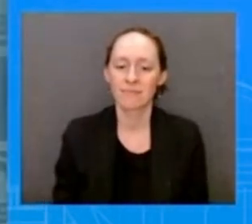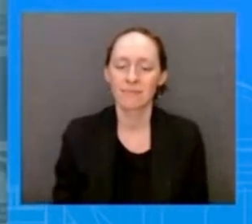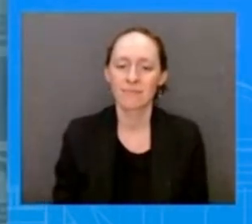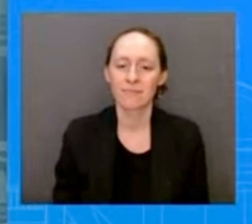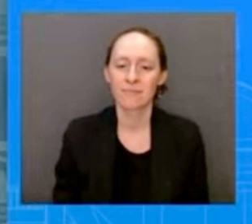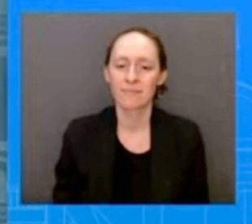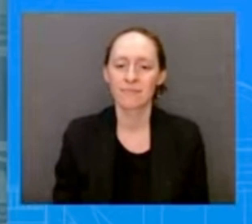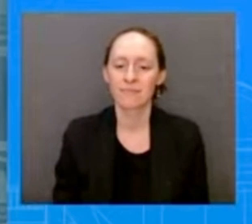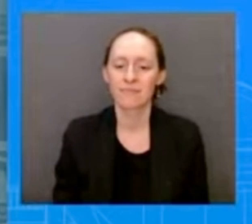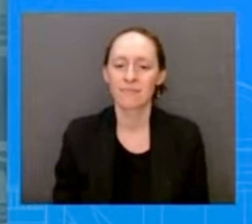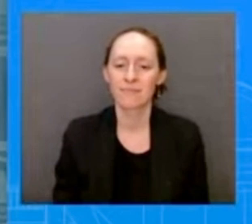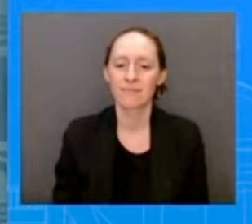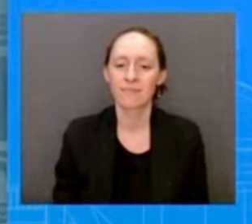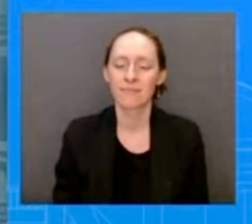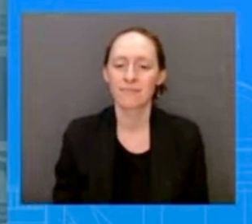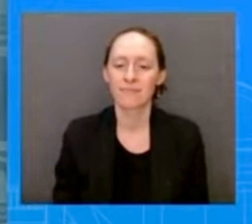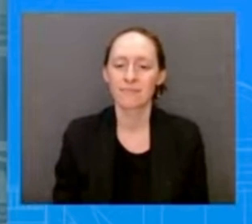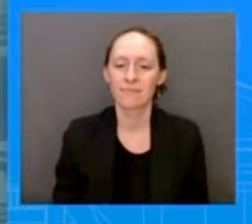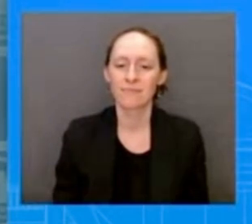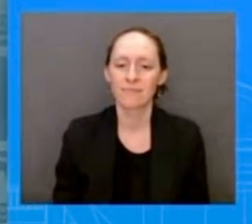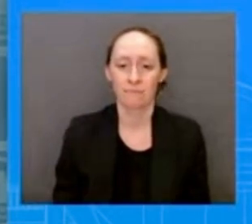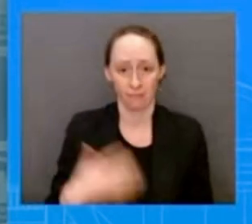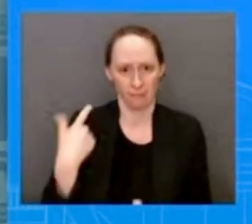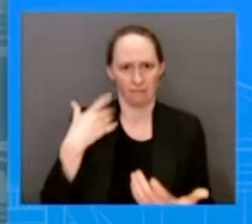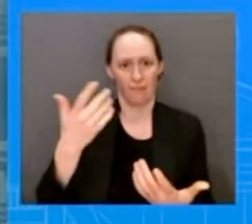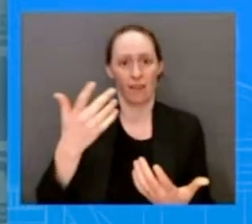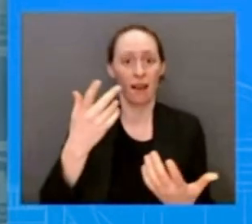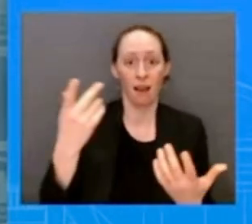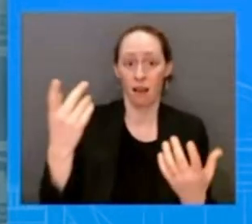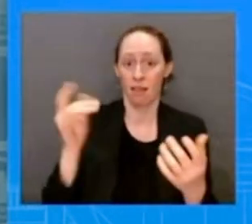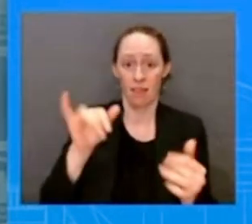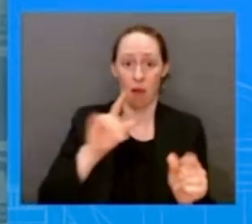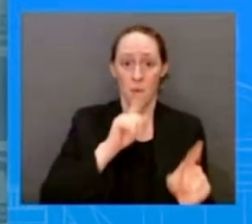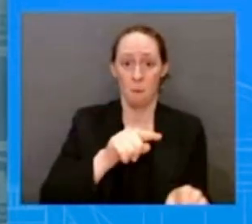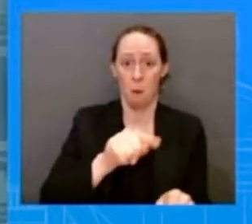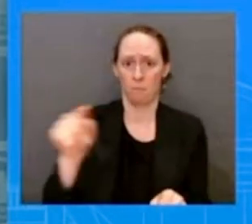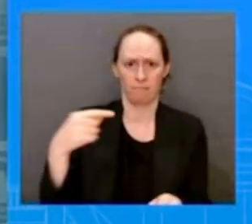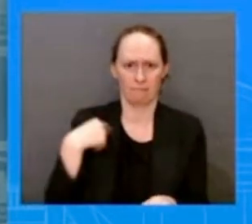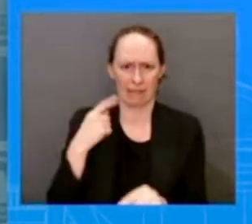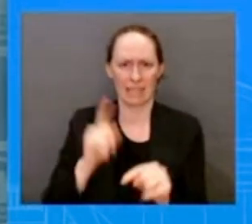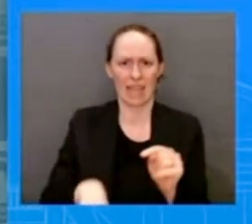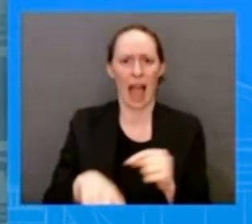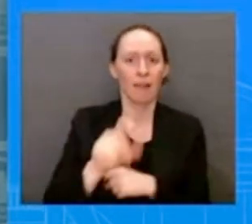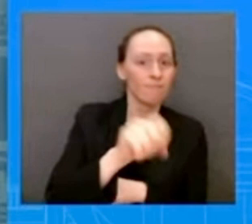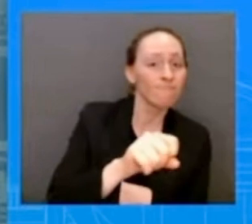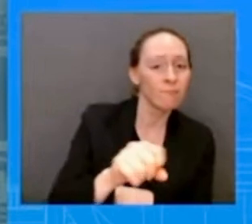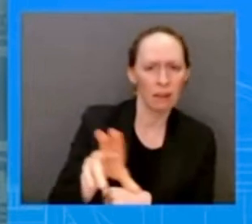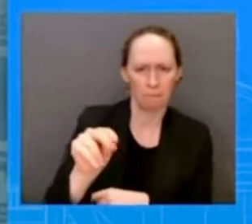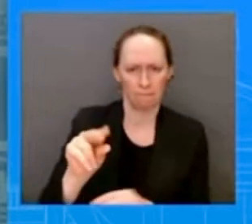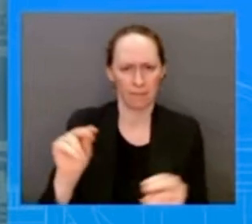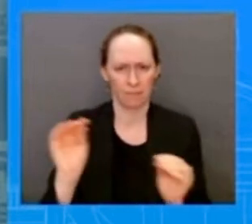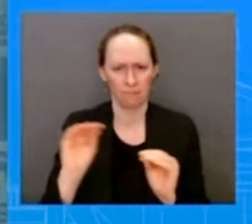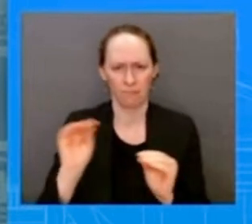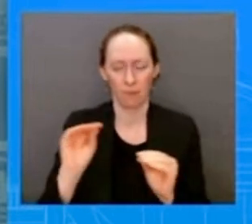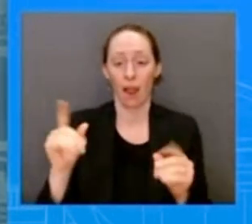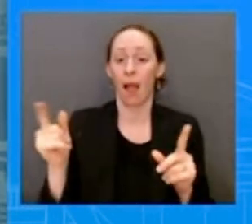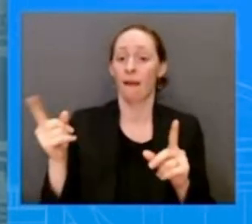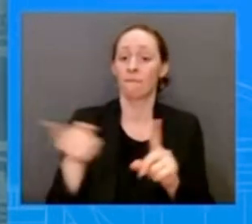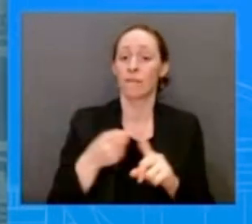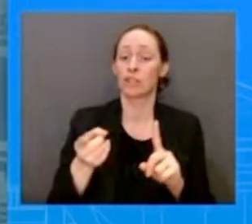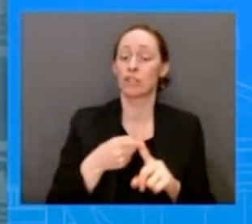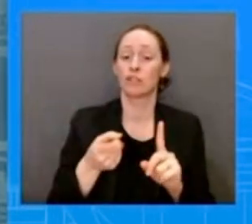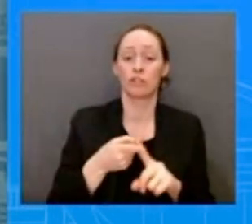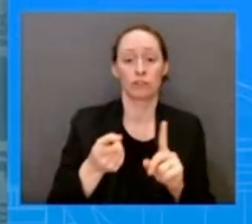Clearly, one of the reasons why, when this administration took office, we wanted to get back in the Iran deal was because without the Iran deal in place, Iran was free